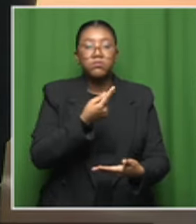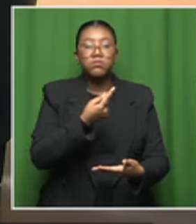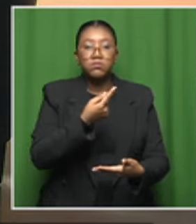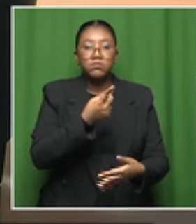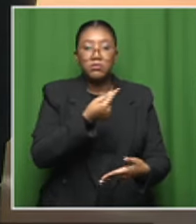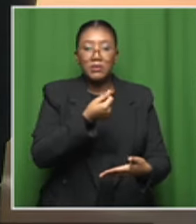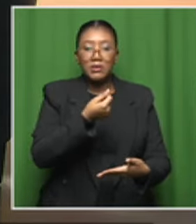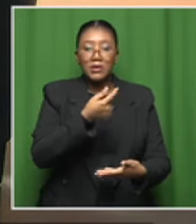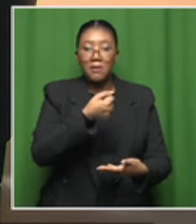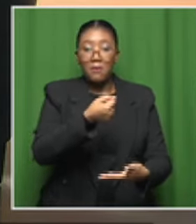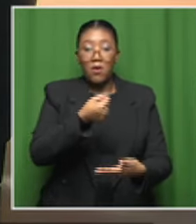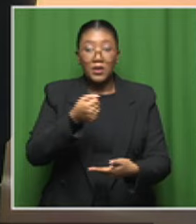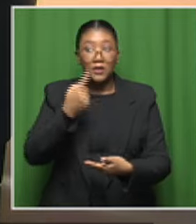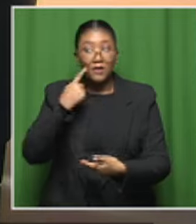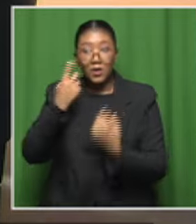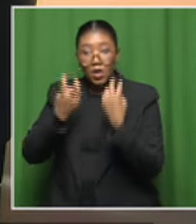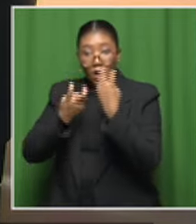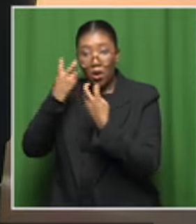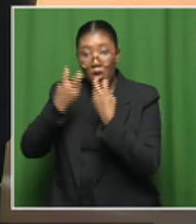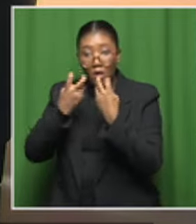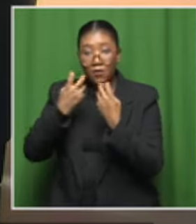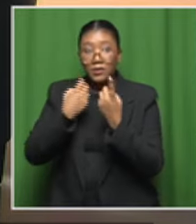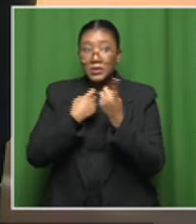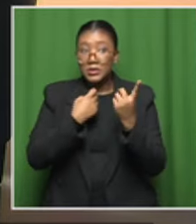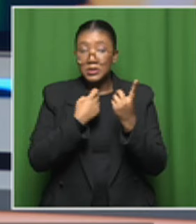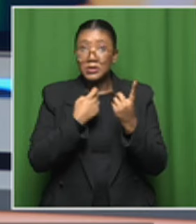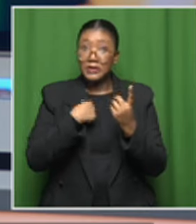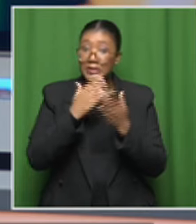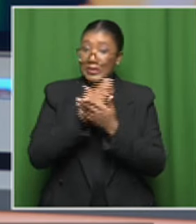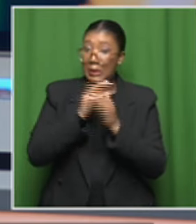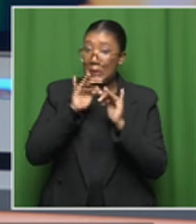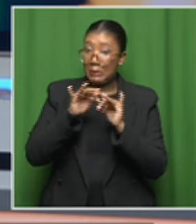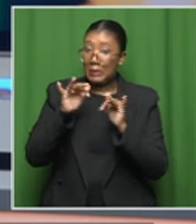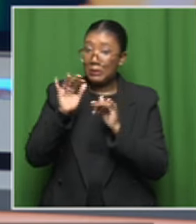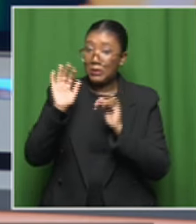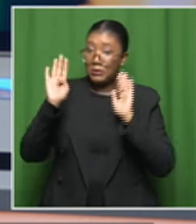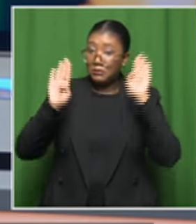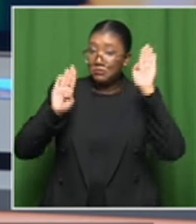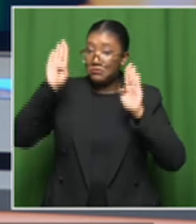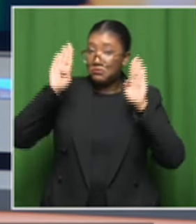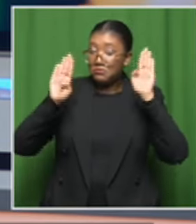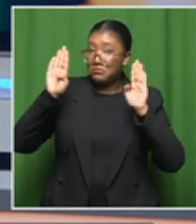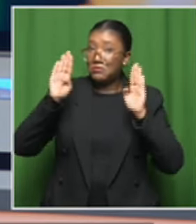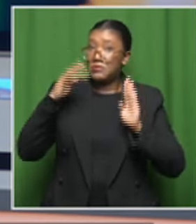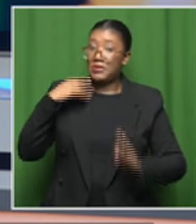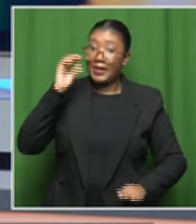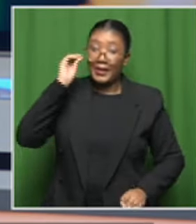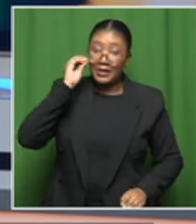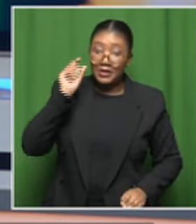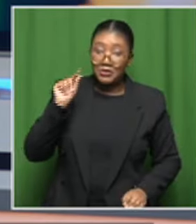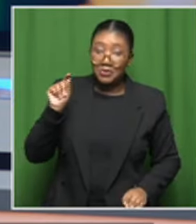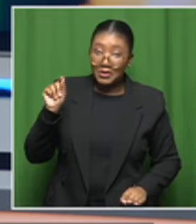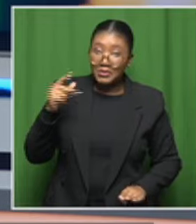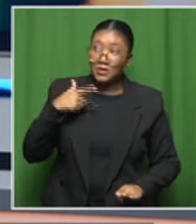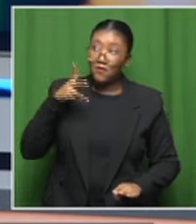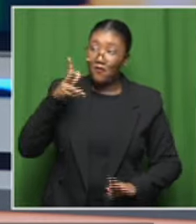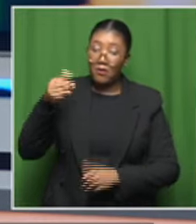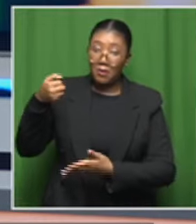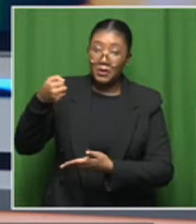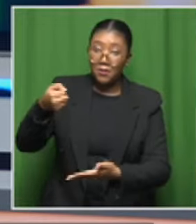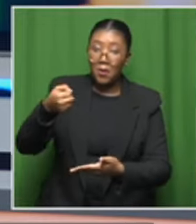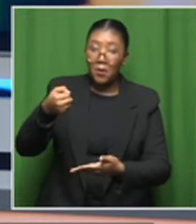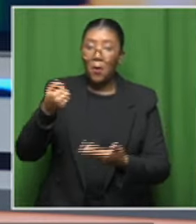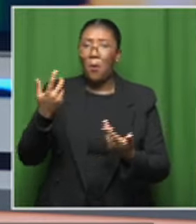a sponsor hunt. Has there been increased interest? And what are sponsors requiring? Is it about